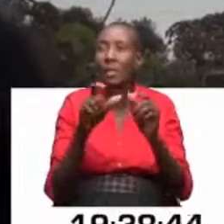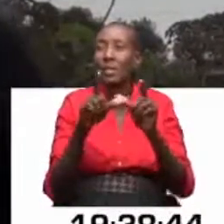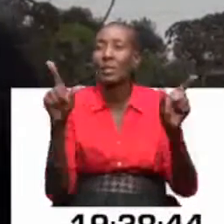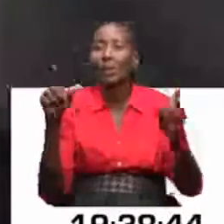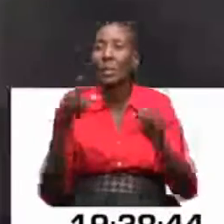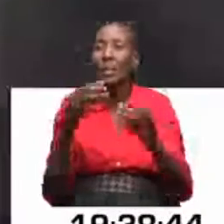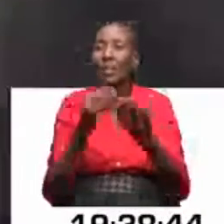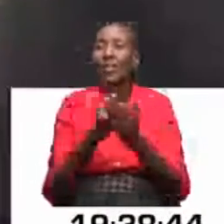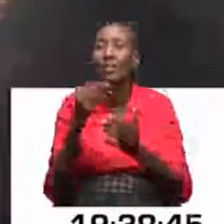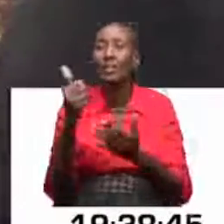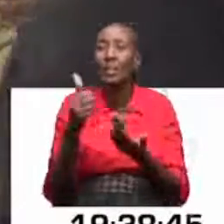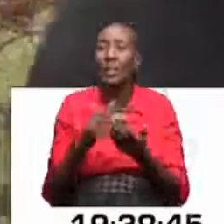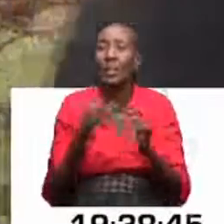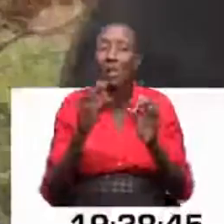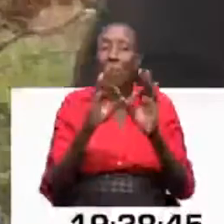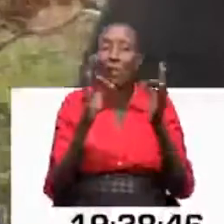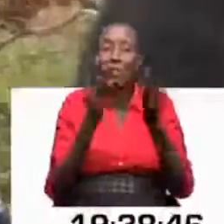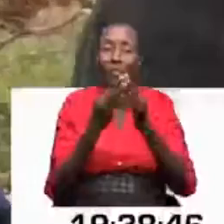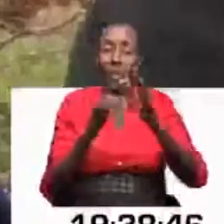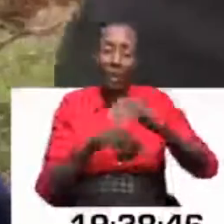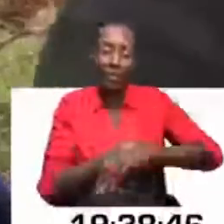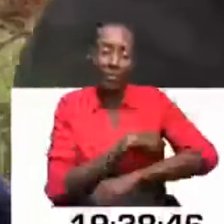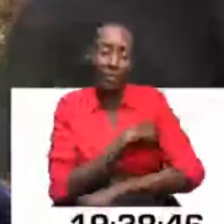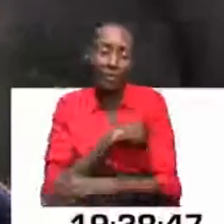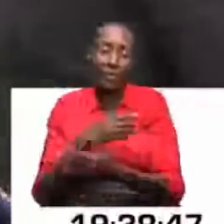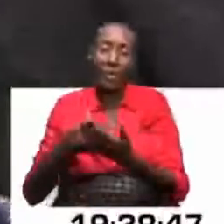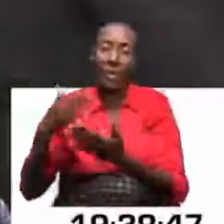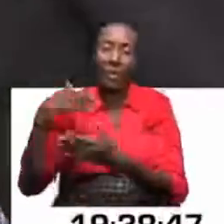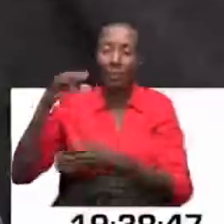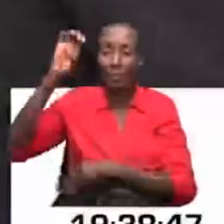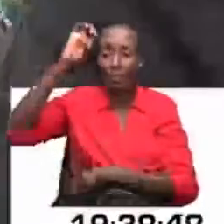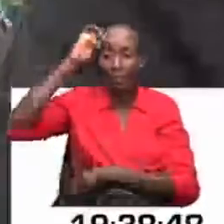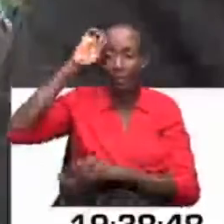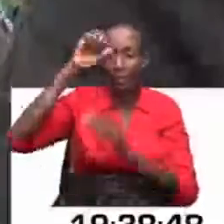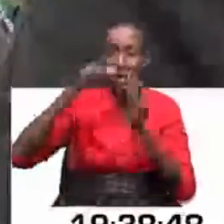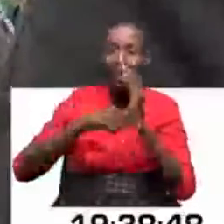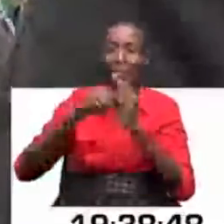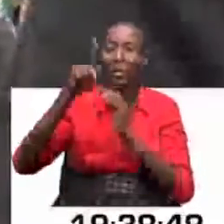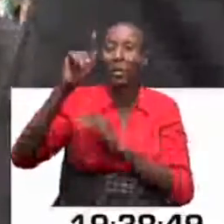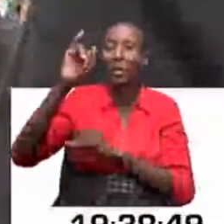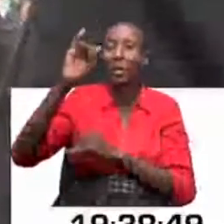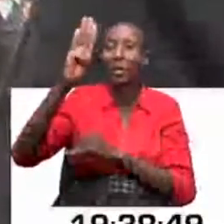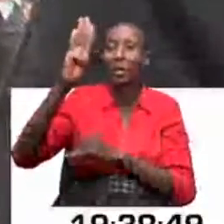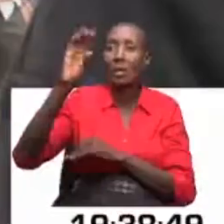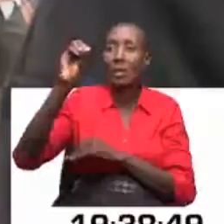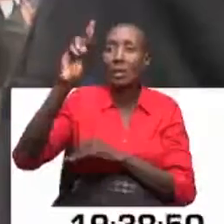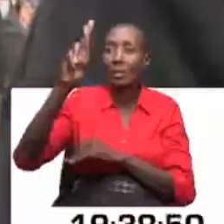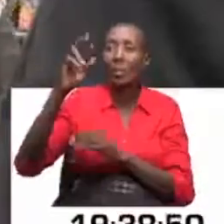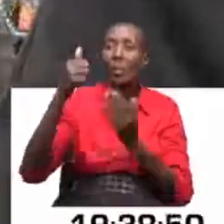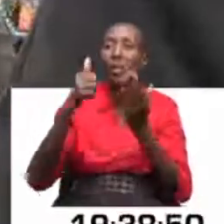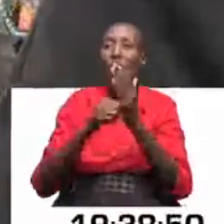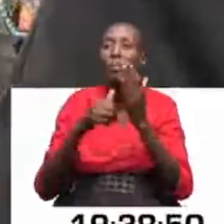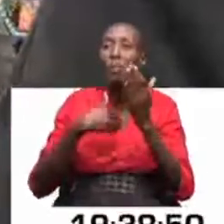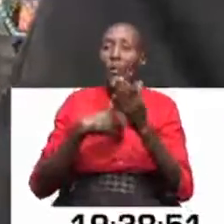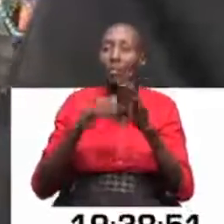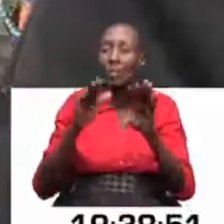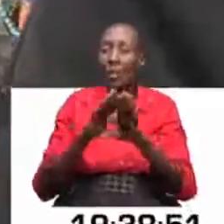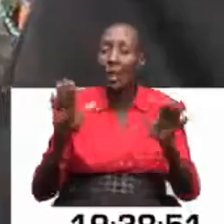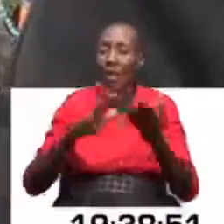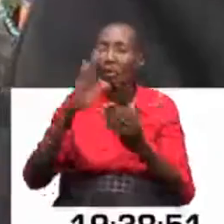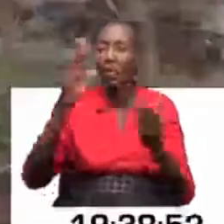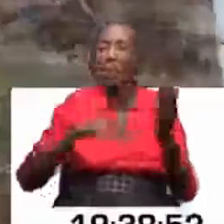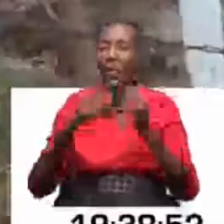y familia ya chifu Wa Zamani mjini eldoret kibor talai wamekuwa wakizozania Zaidi ya hekari